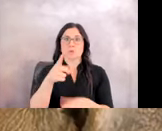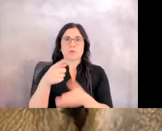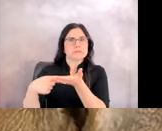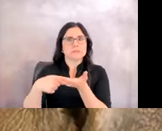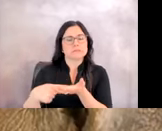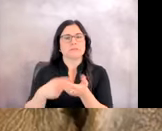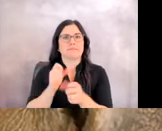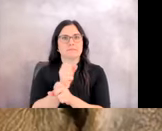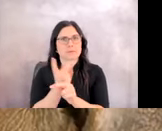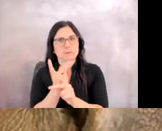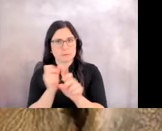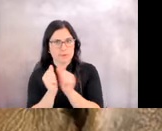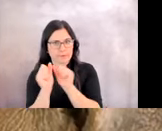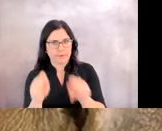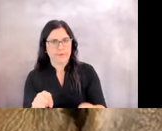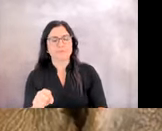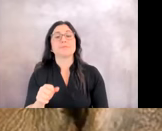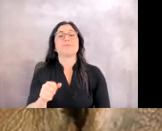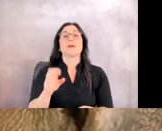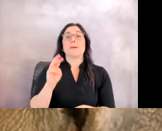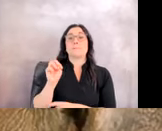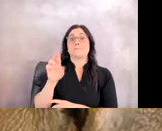And Marianne, at the end, we'll put...